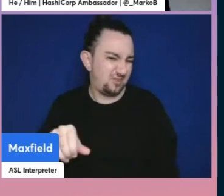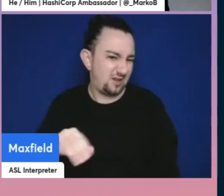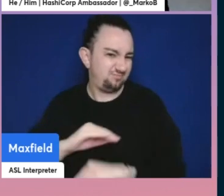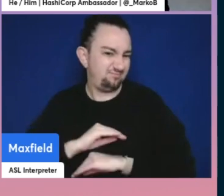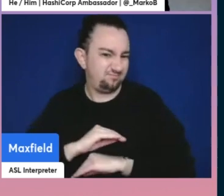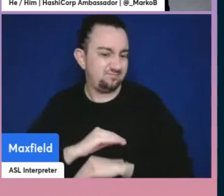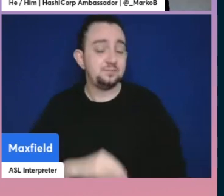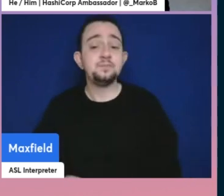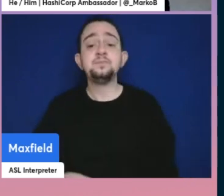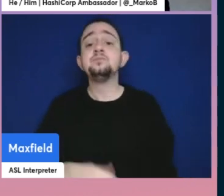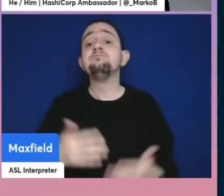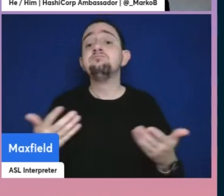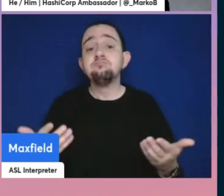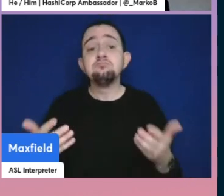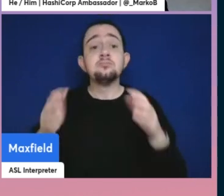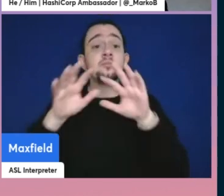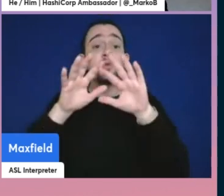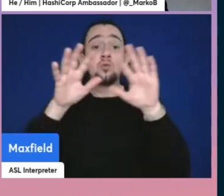whole kind of the,